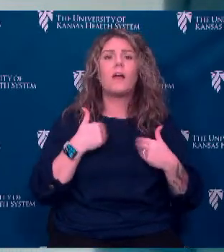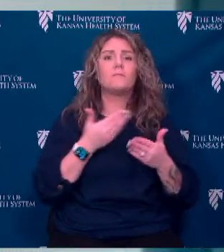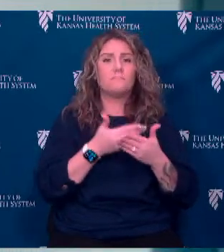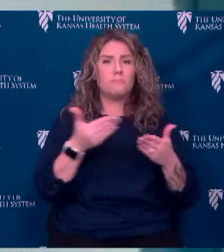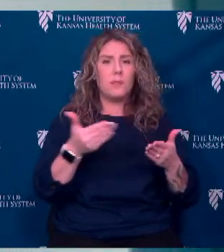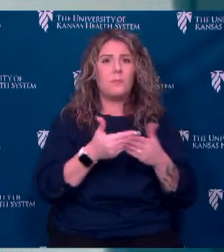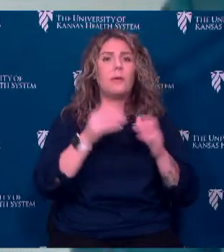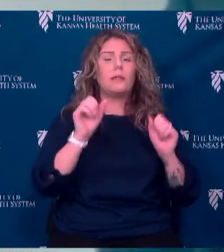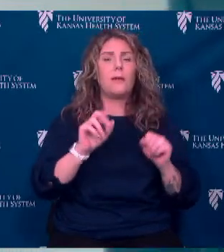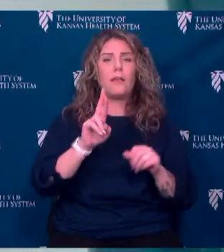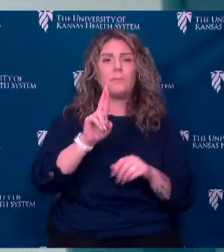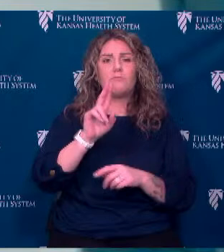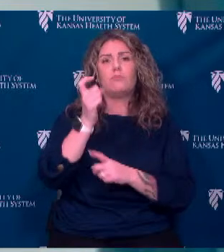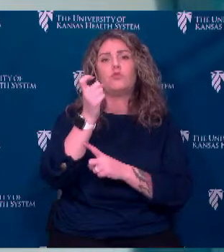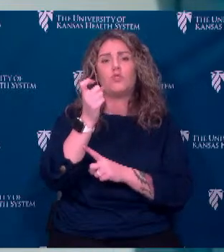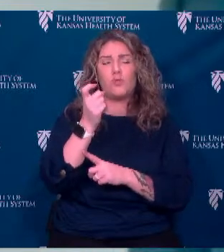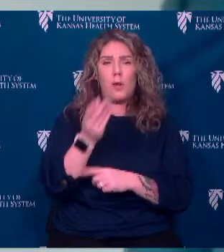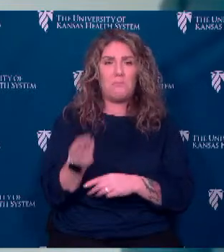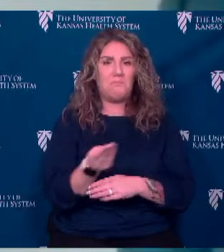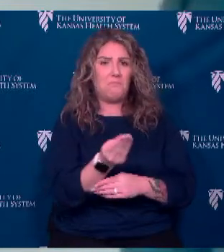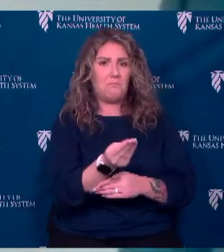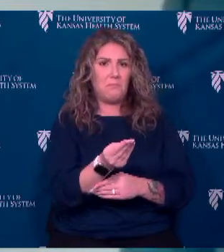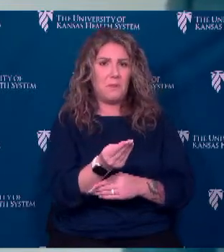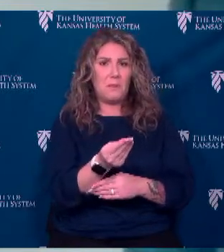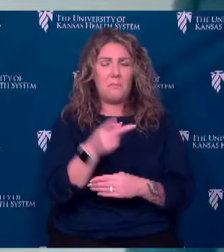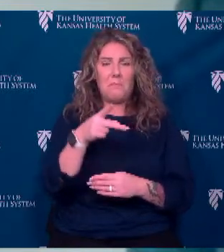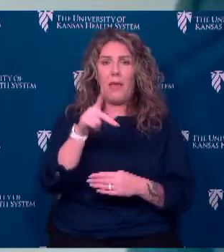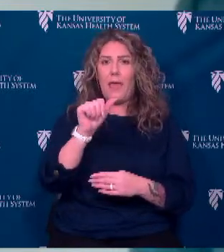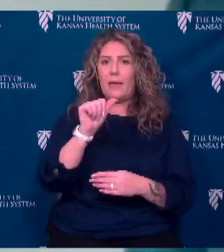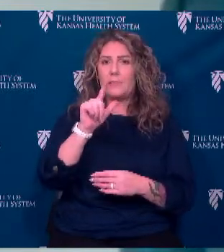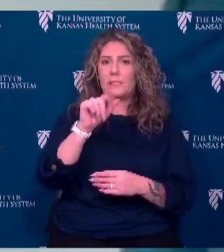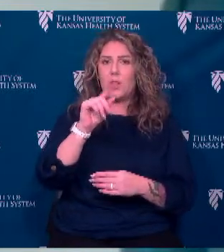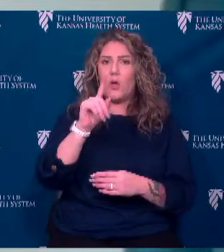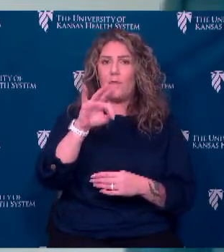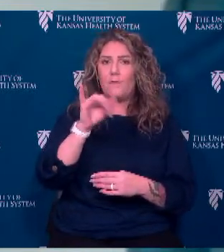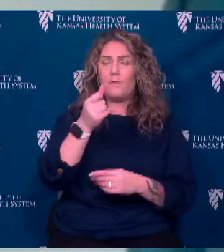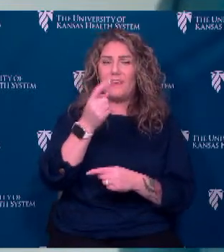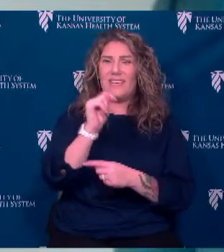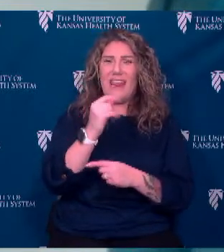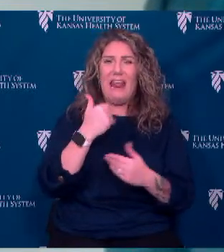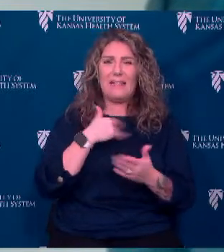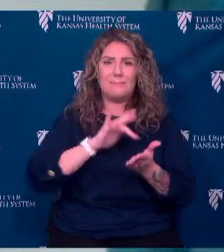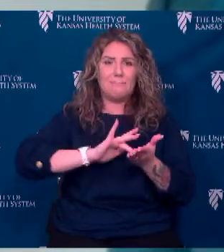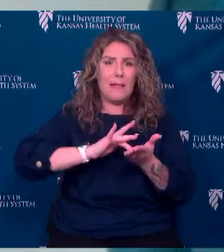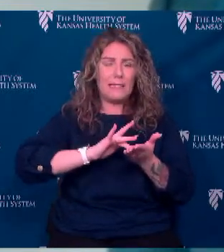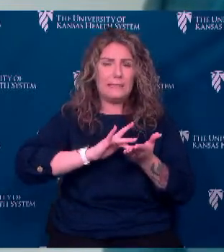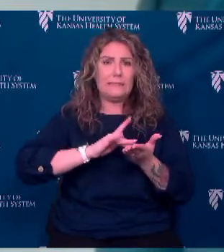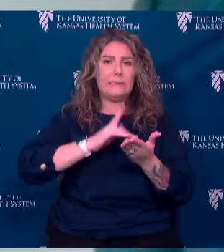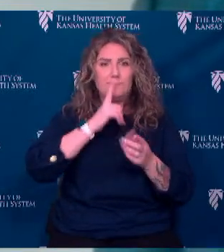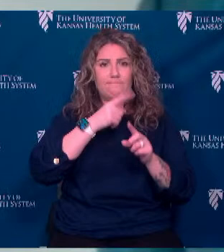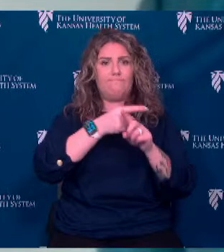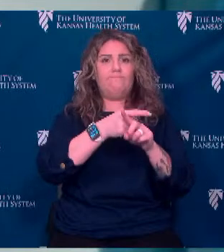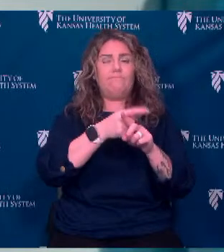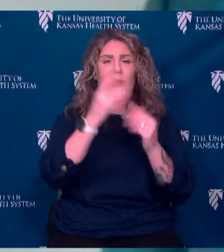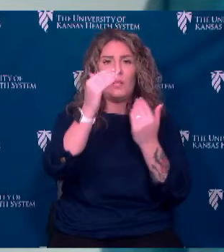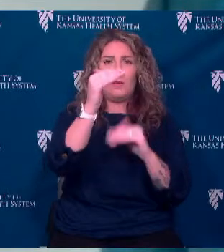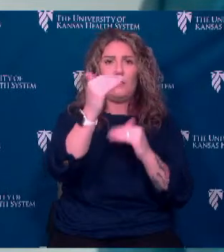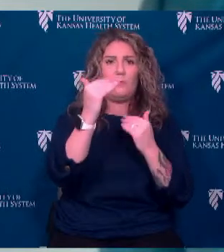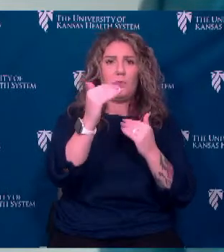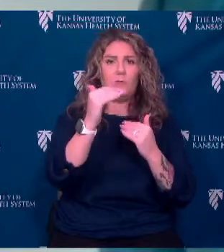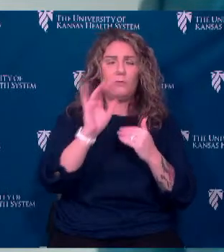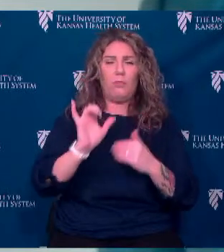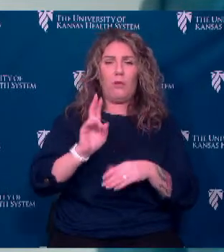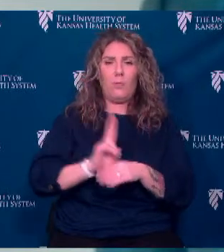can prescribe. The Paxlovid has some drug-drug interactions that has been kind of like limiting its